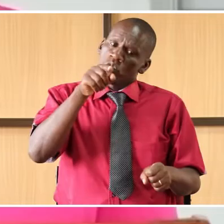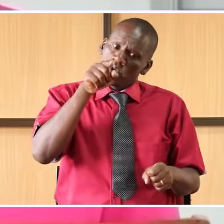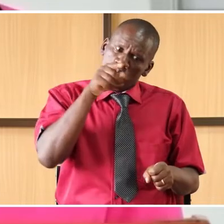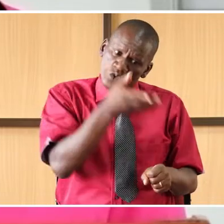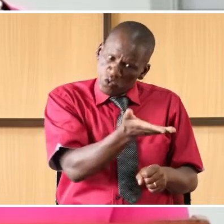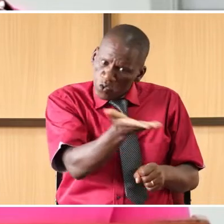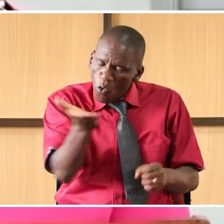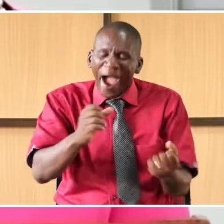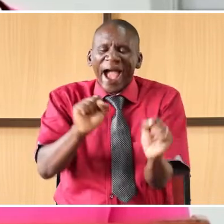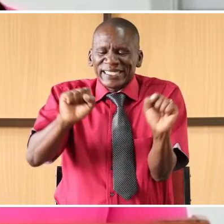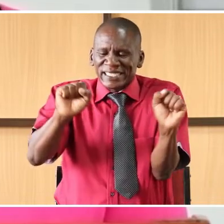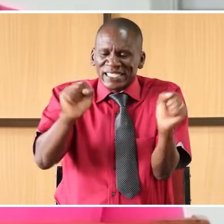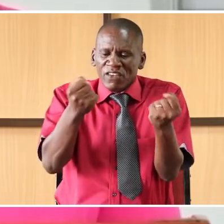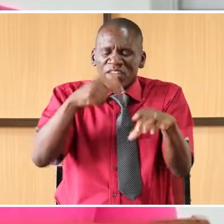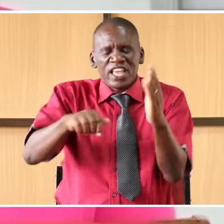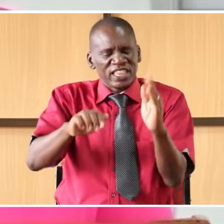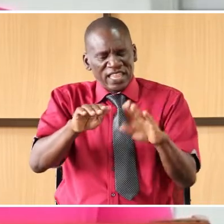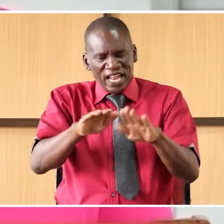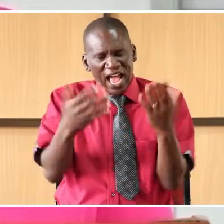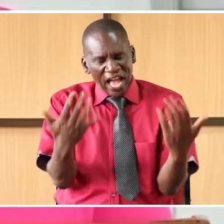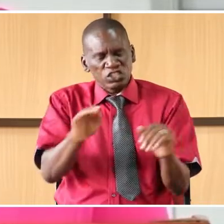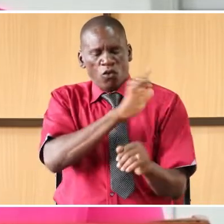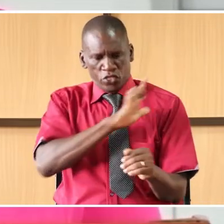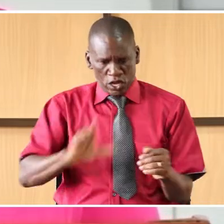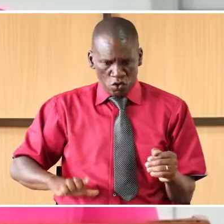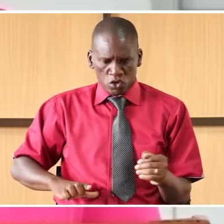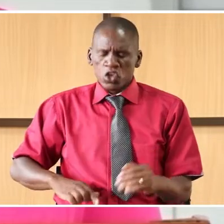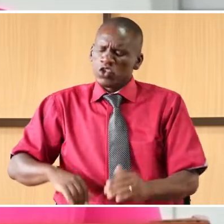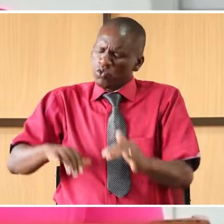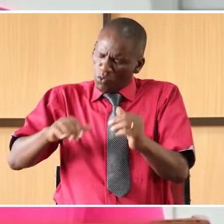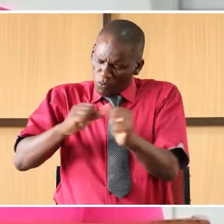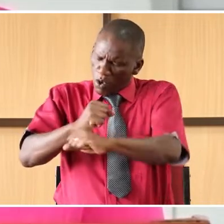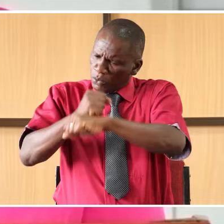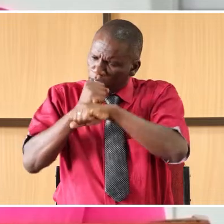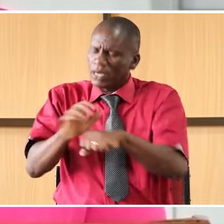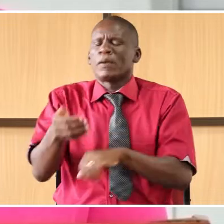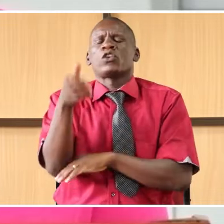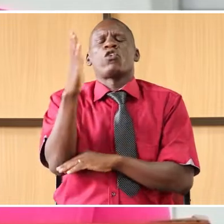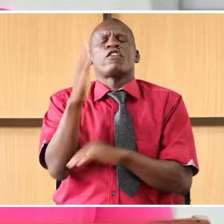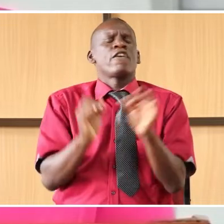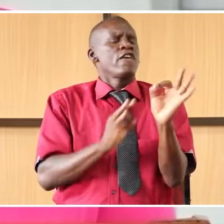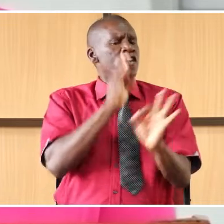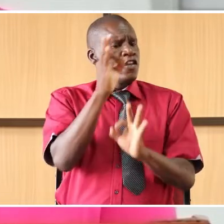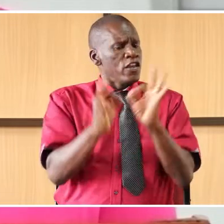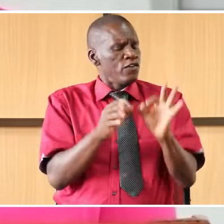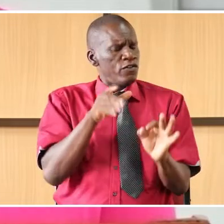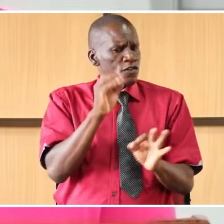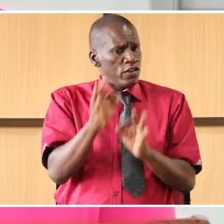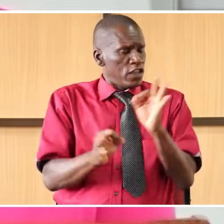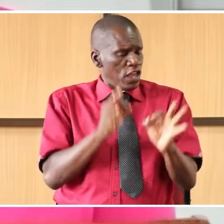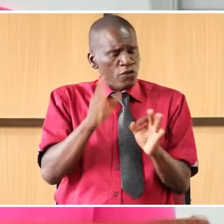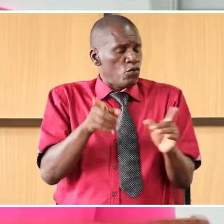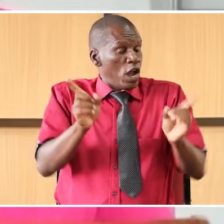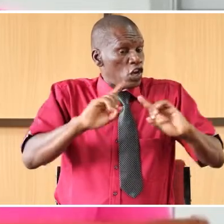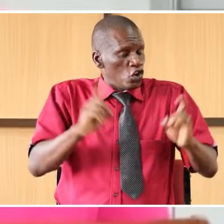are safe in the hands of the Lord. You make him your refuge. Even in case you had not become intimate